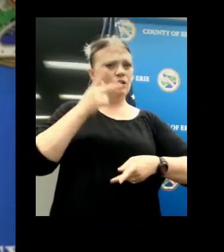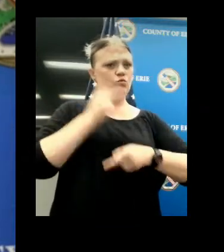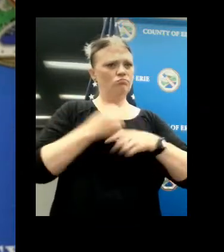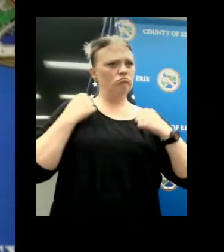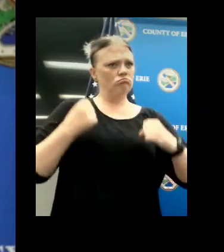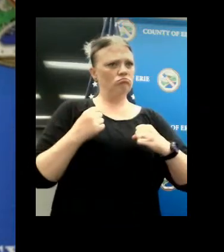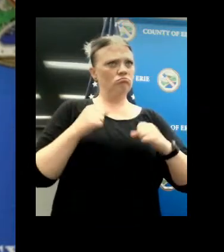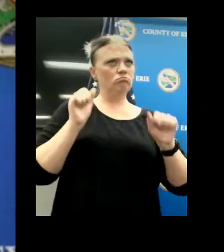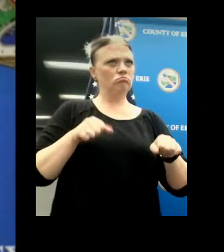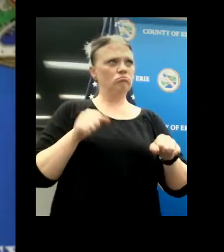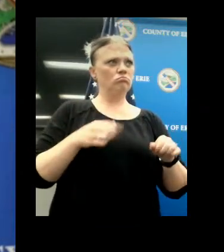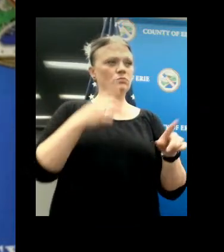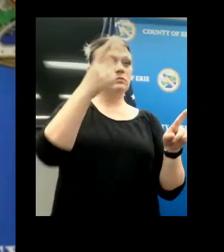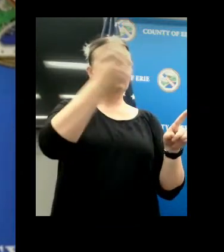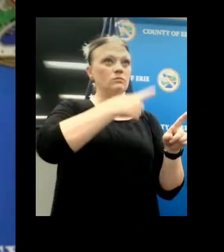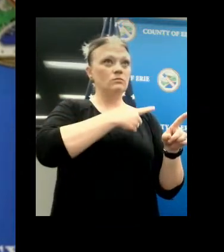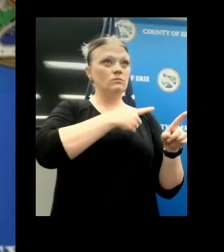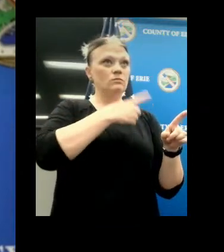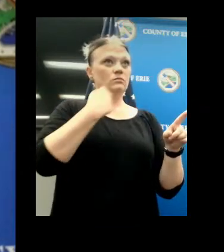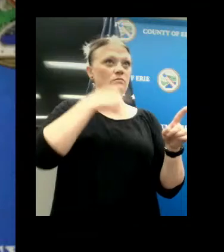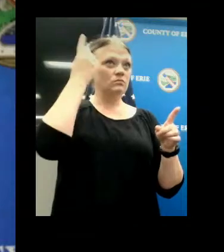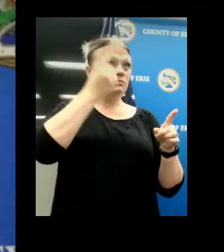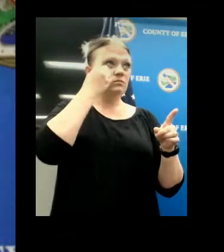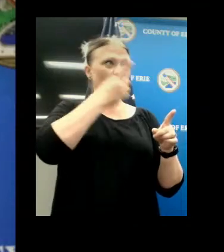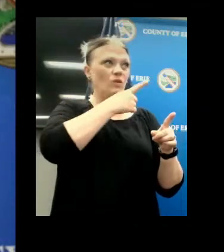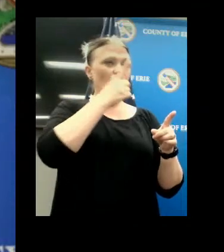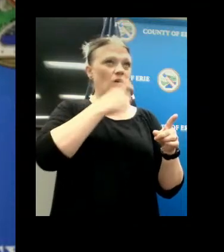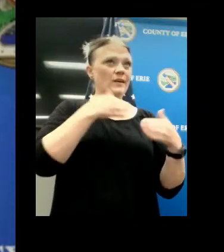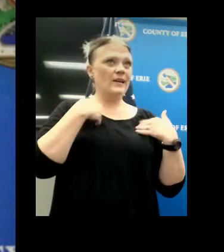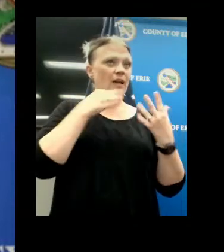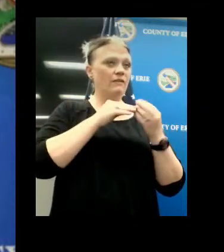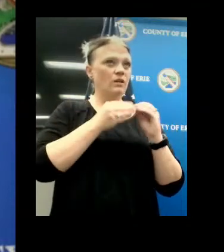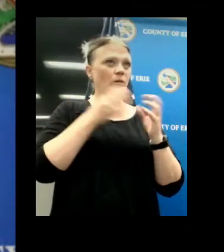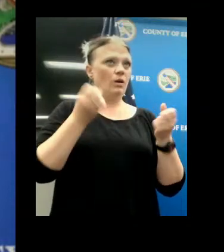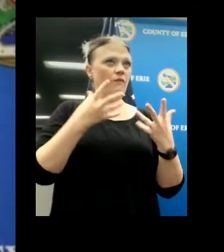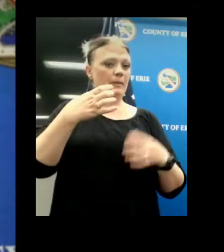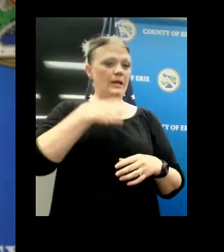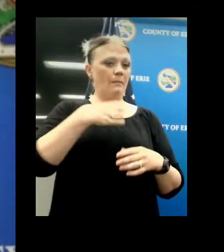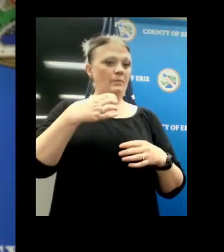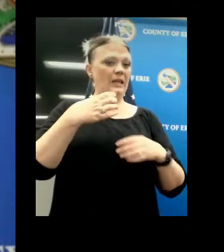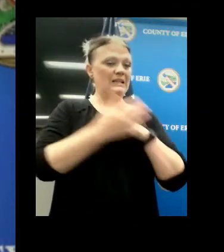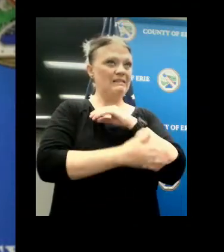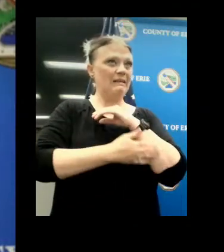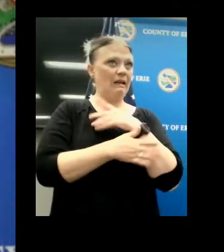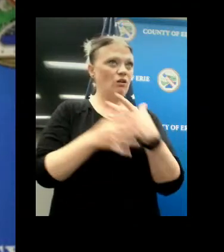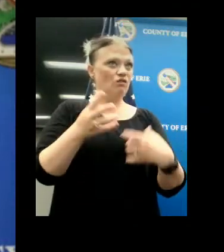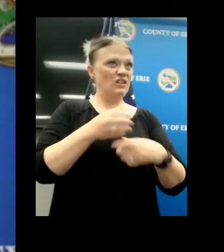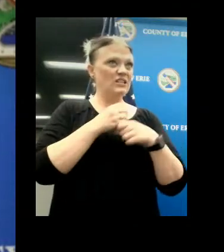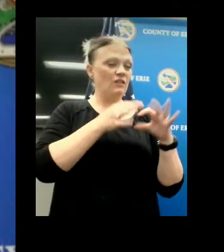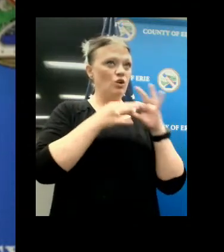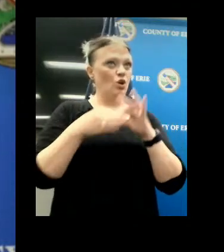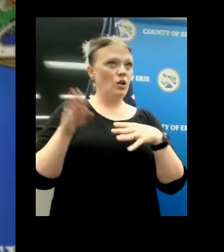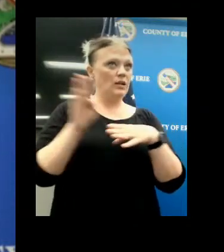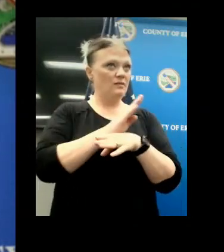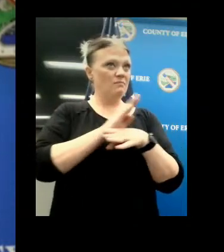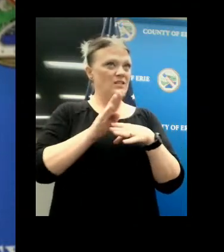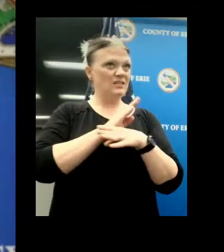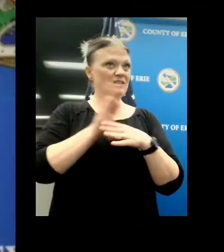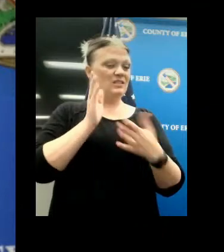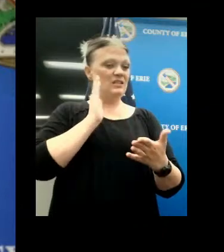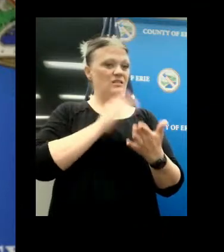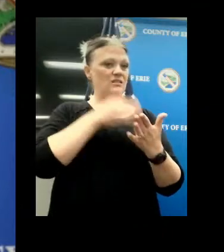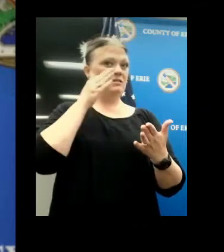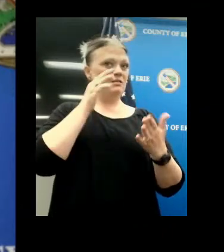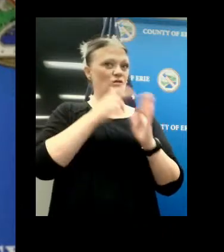as possible. We were wondering, do you have the number of how many complaints the county has received regarding businesses